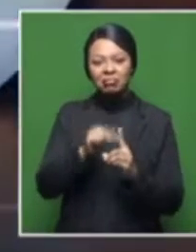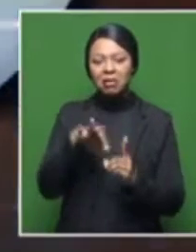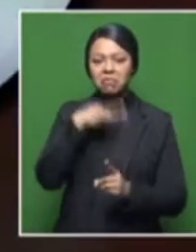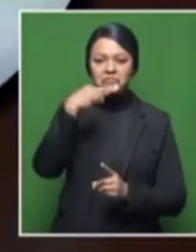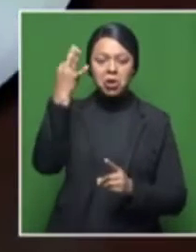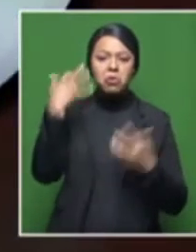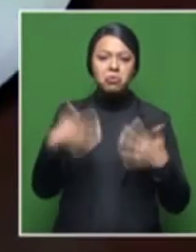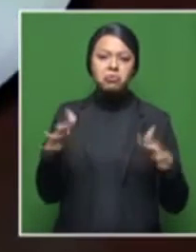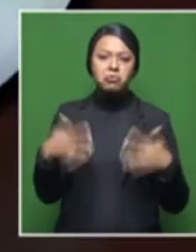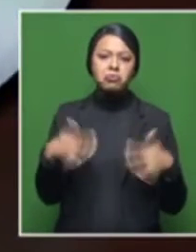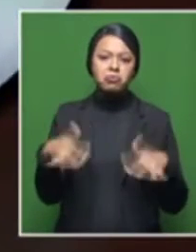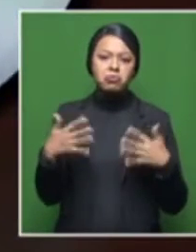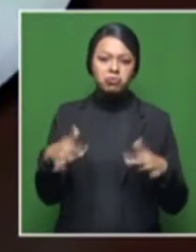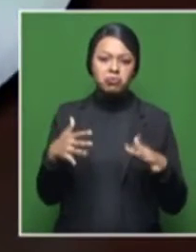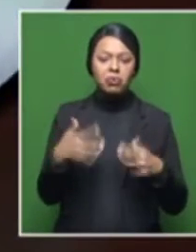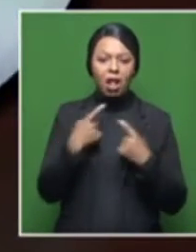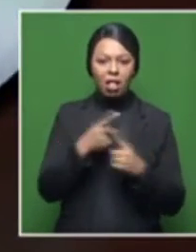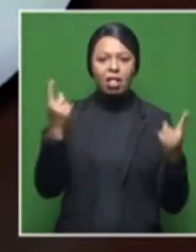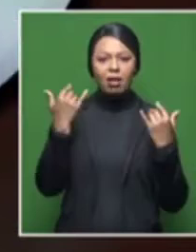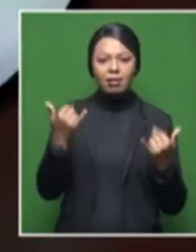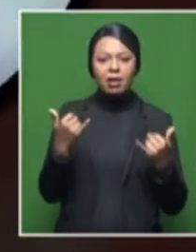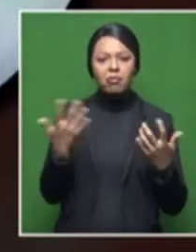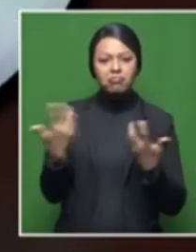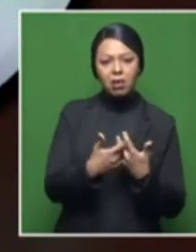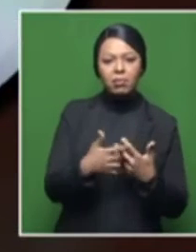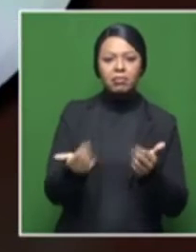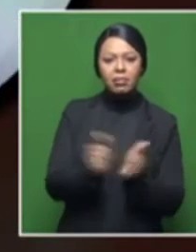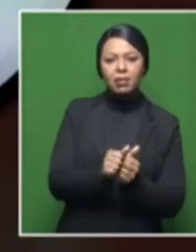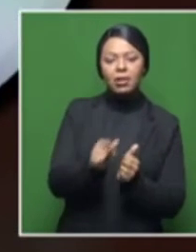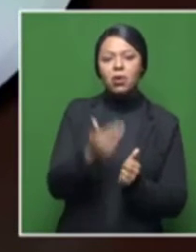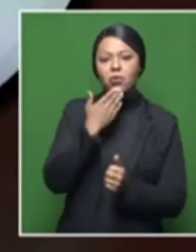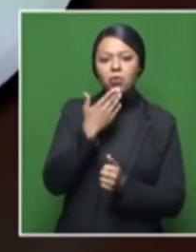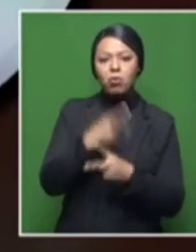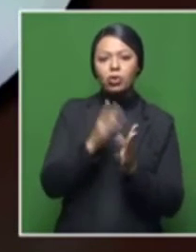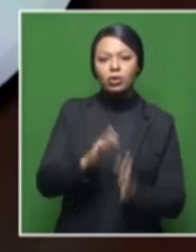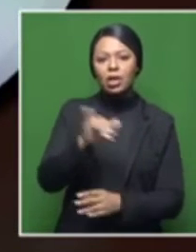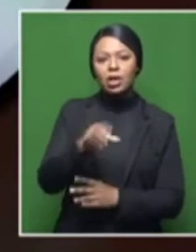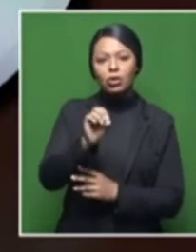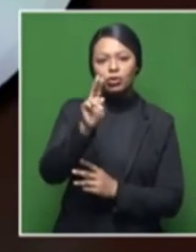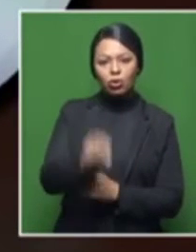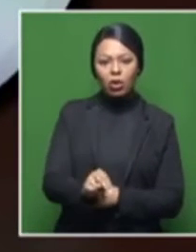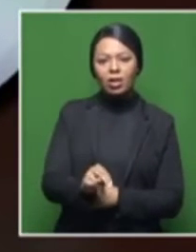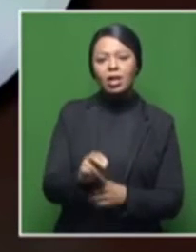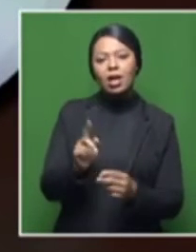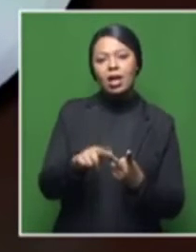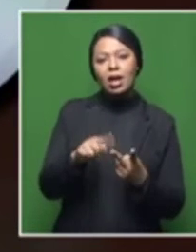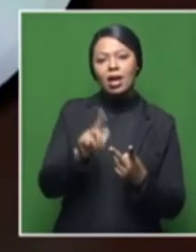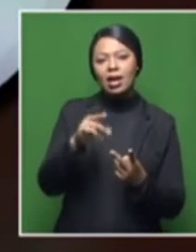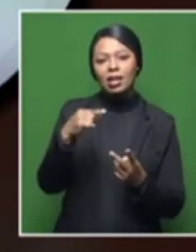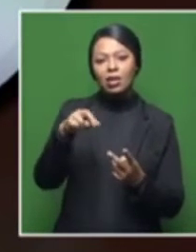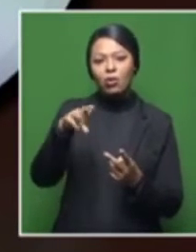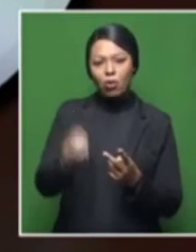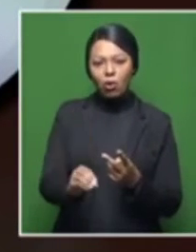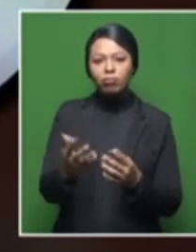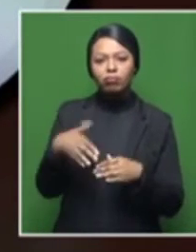of both elements. His latest collaboration with proficient artist and producer John London, Kekelingo bridges the gap between contrasting genre